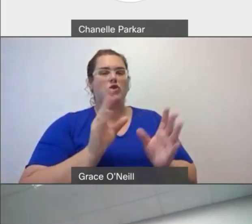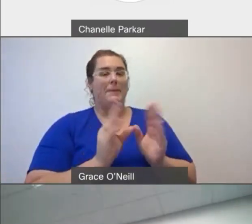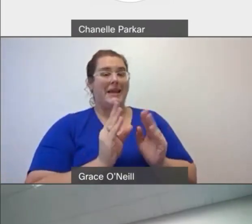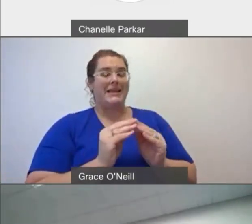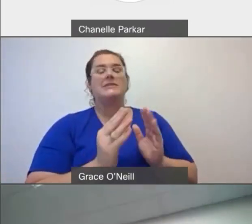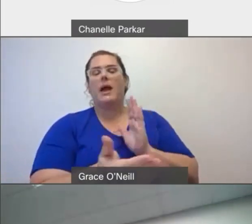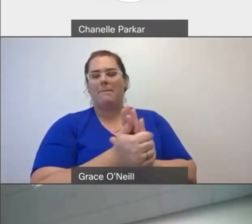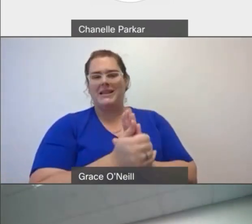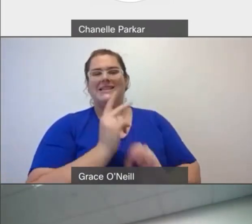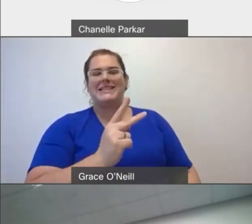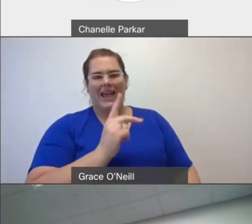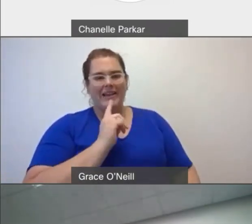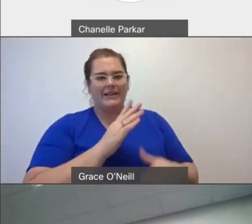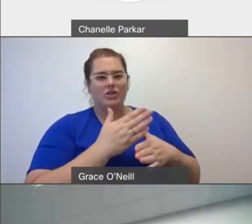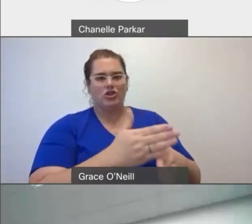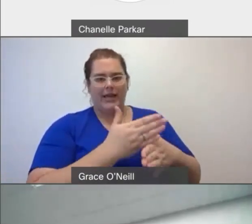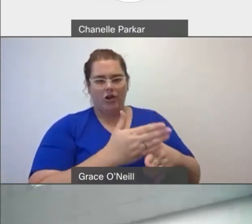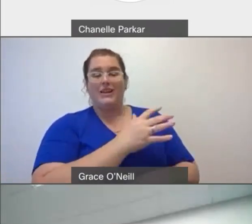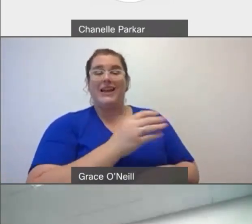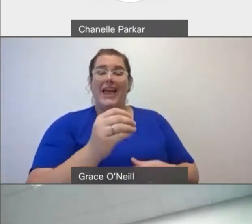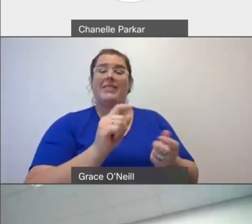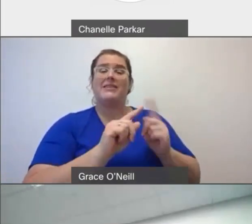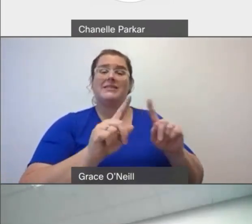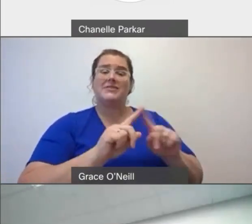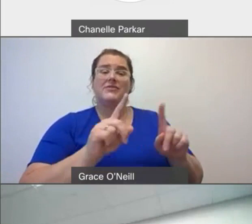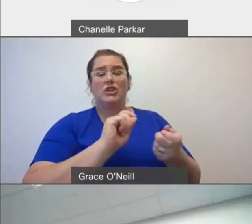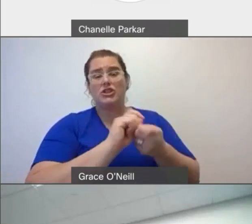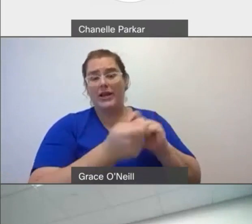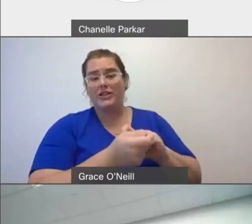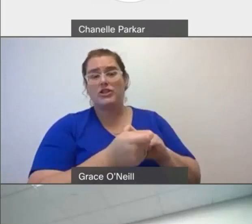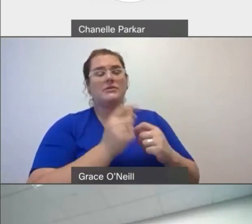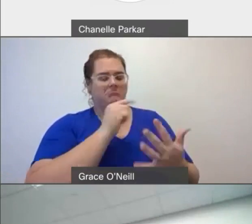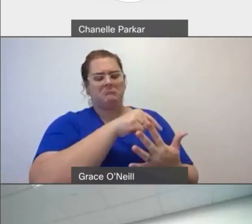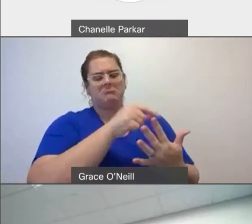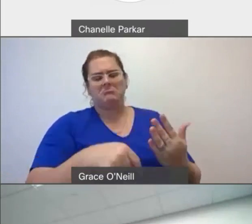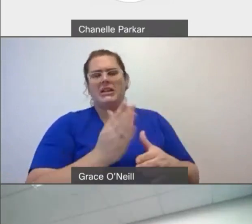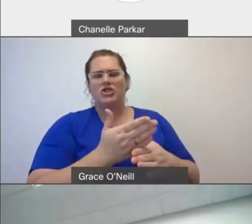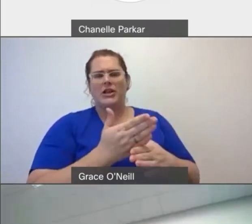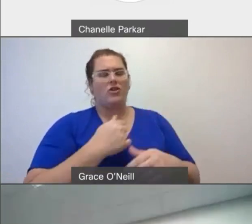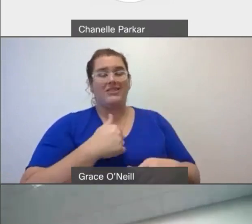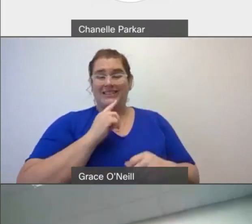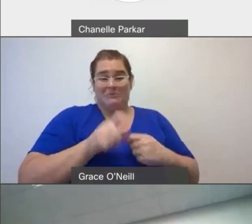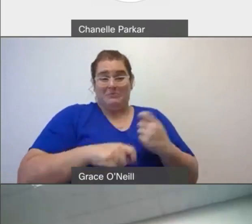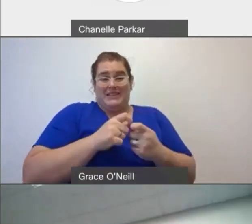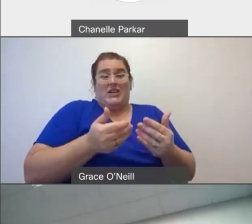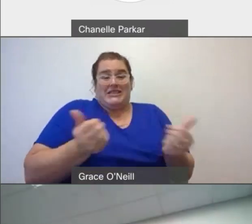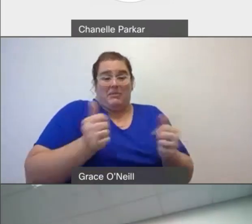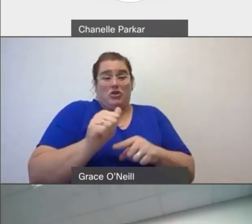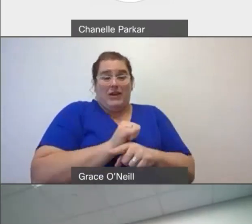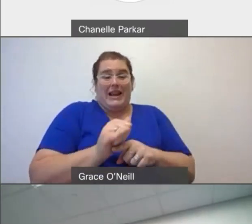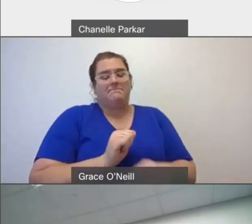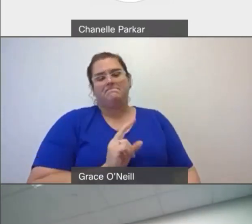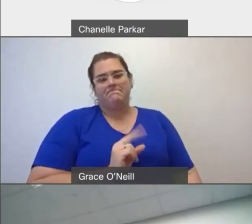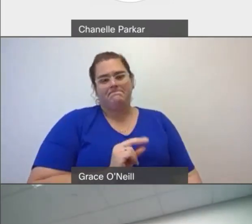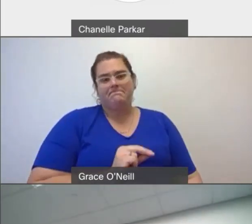is shared and changes are shared so we didn't do a training, just to be clear. If any provider